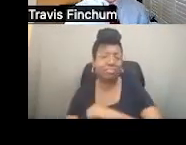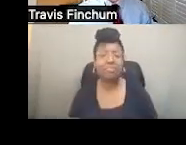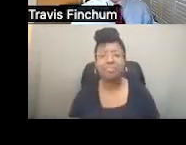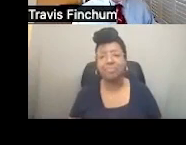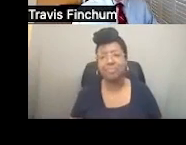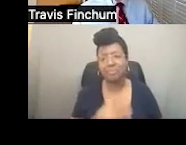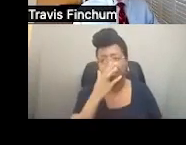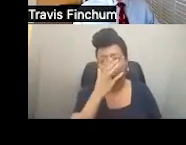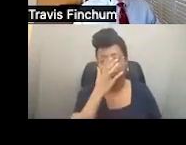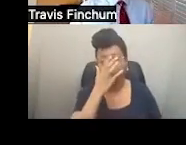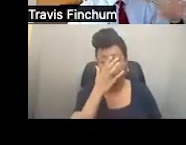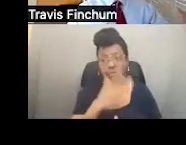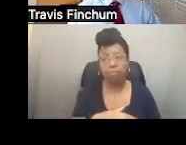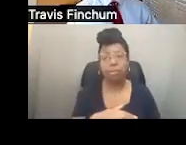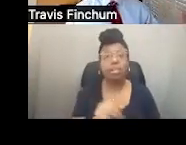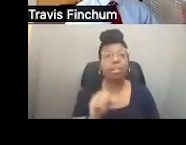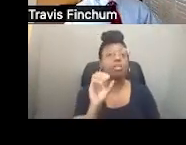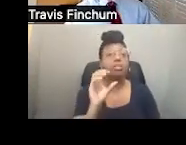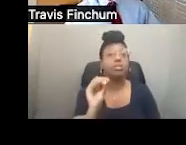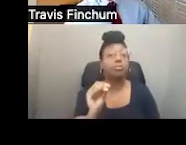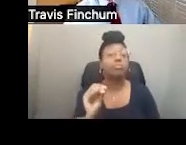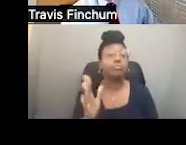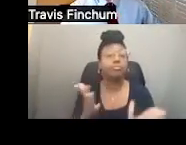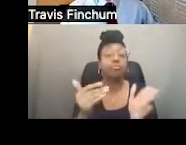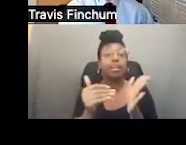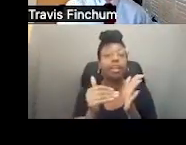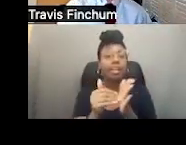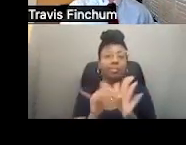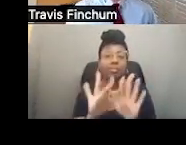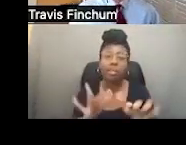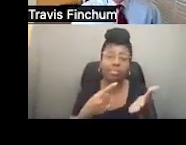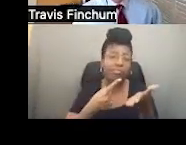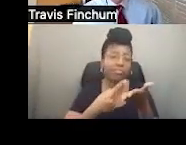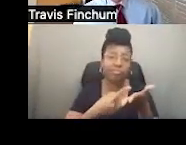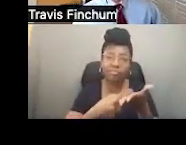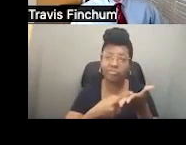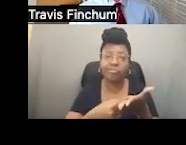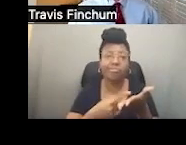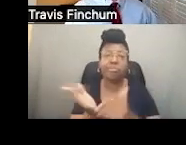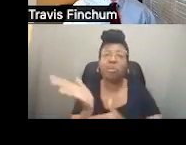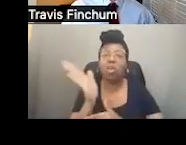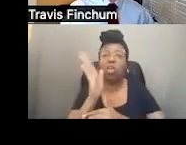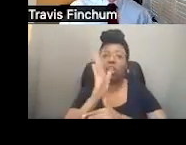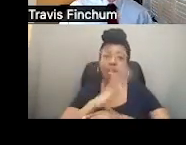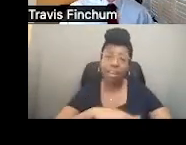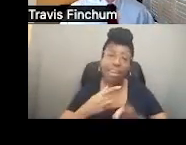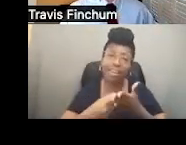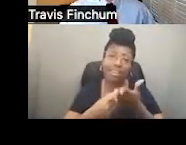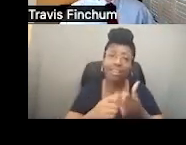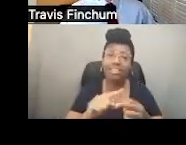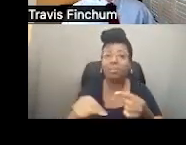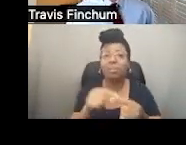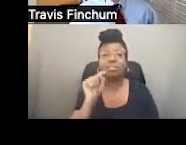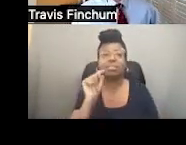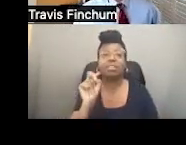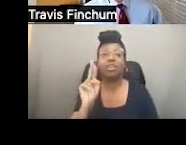program. So again, we could also spend a whole half a day talking about trusts and all the basics, but